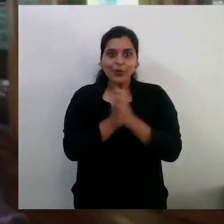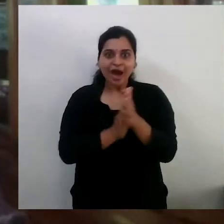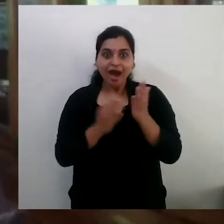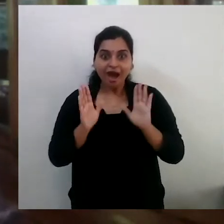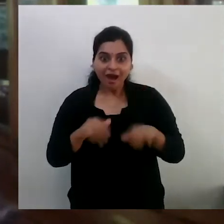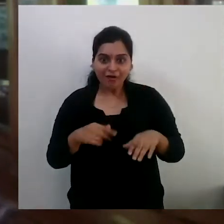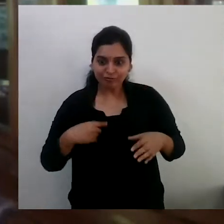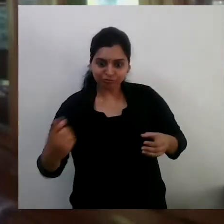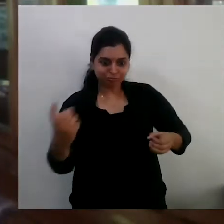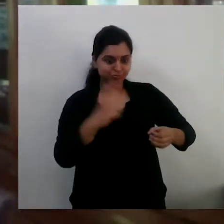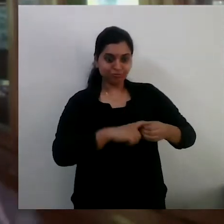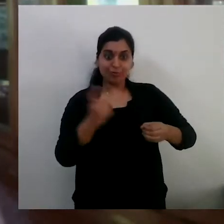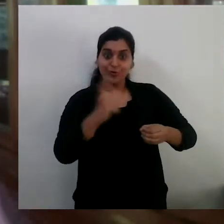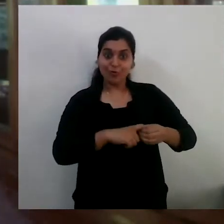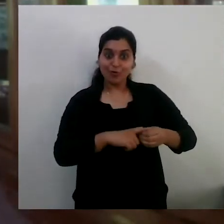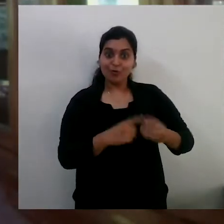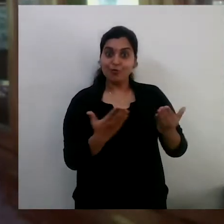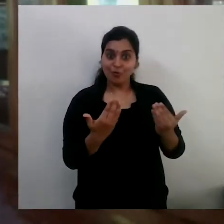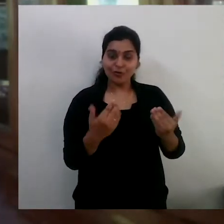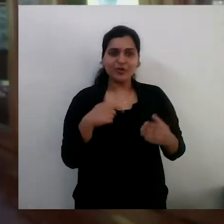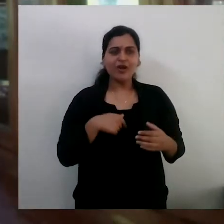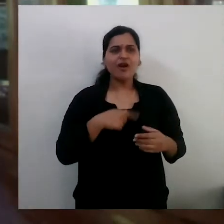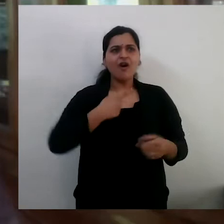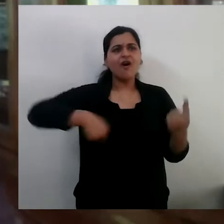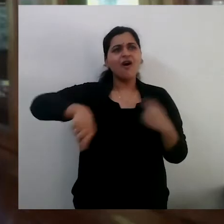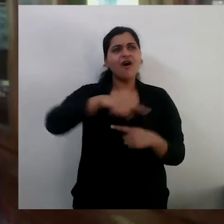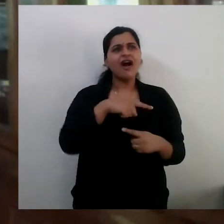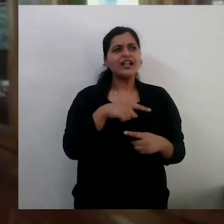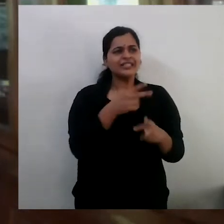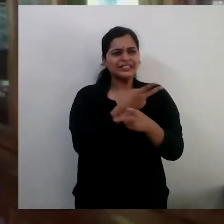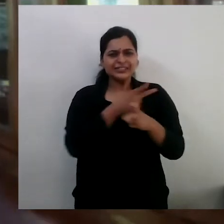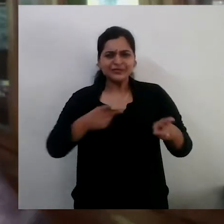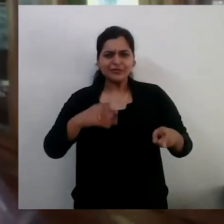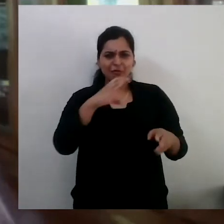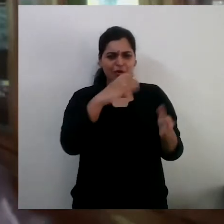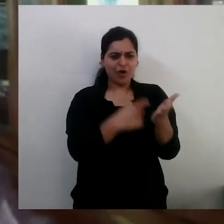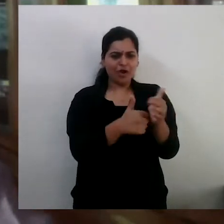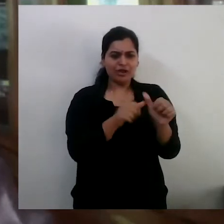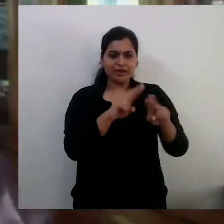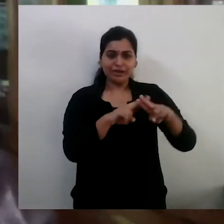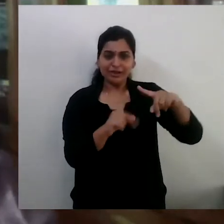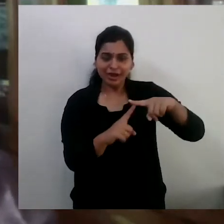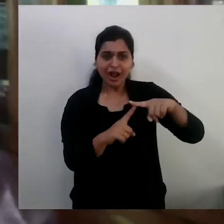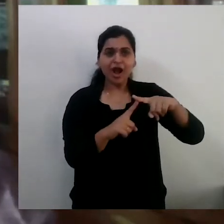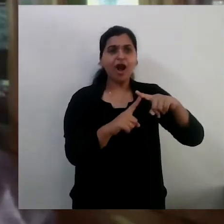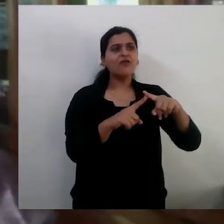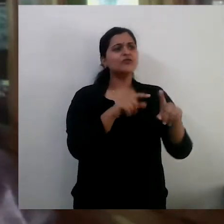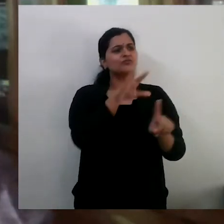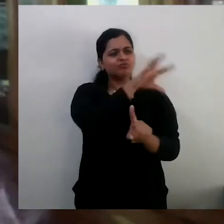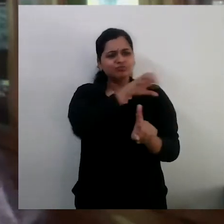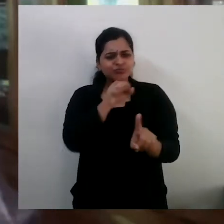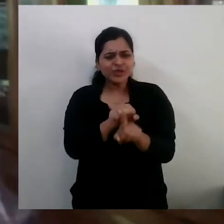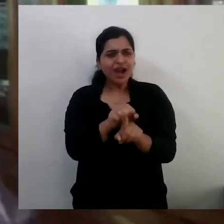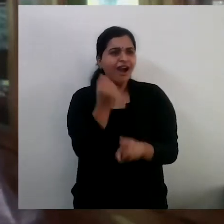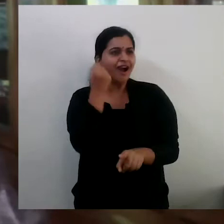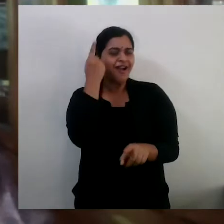body, is going to contribute to our understanding of crafts and our cultural heritage. The